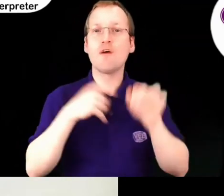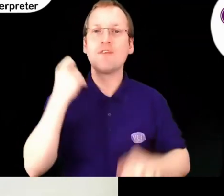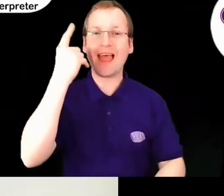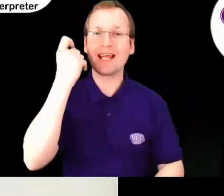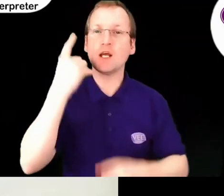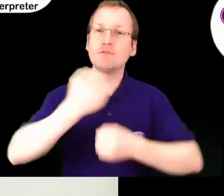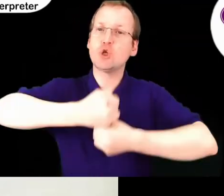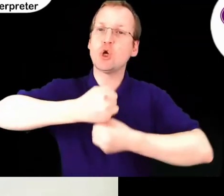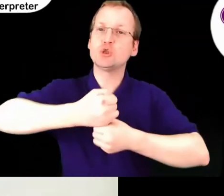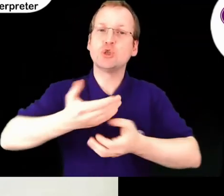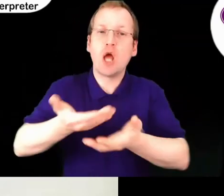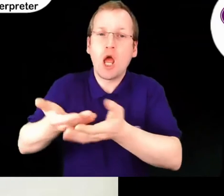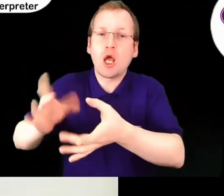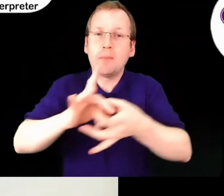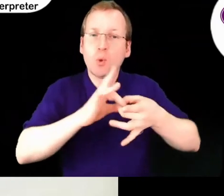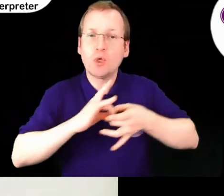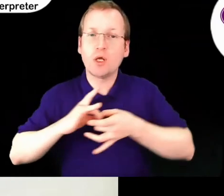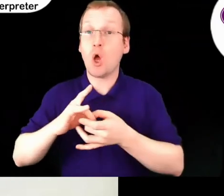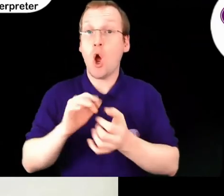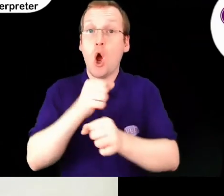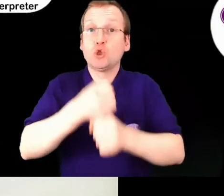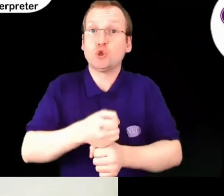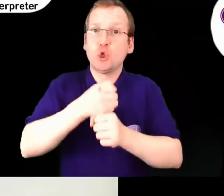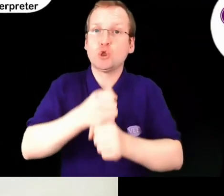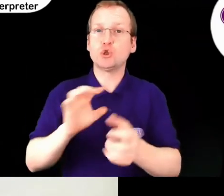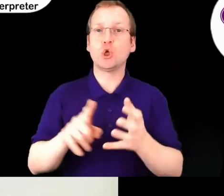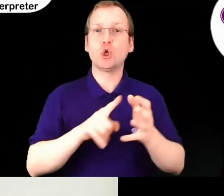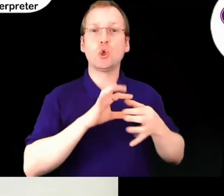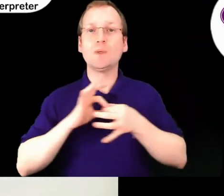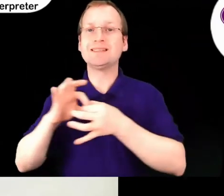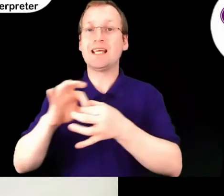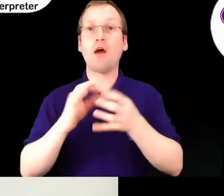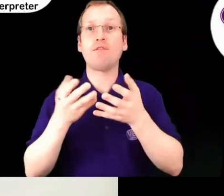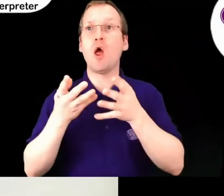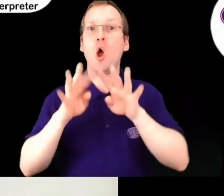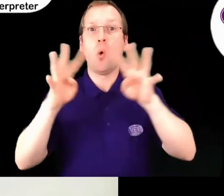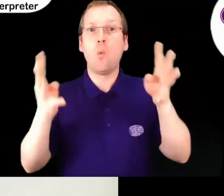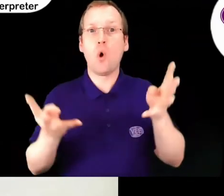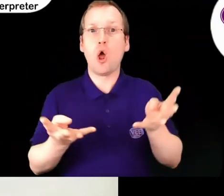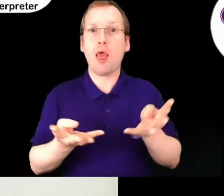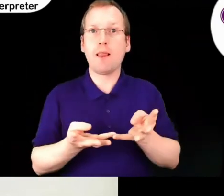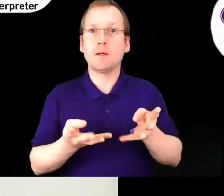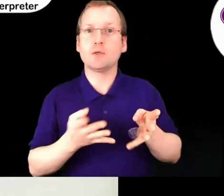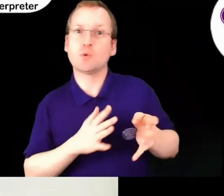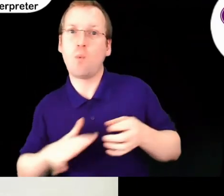church communion, or I guess church unity, thinking of the worldwide church?